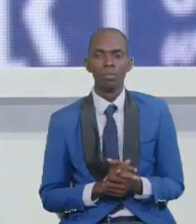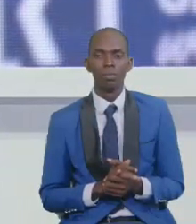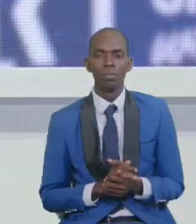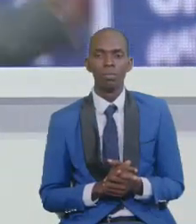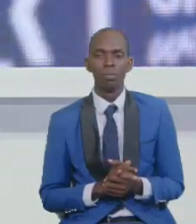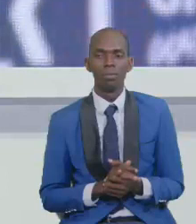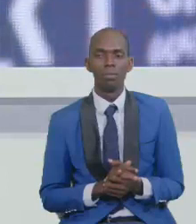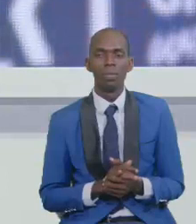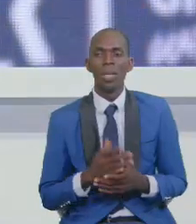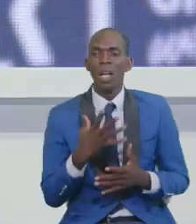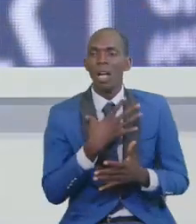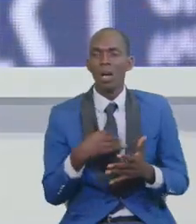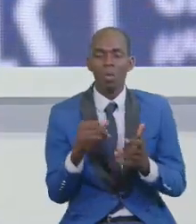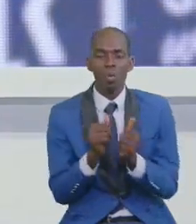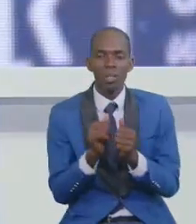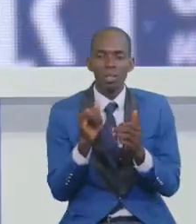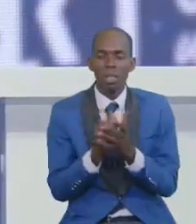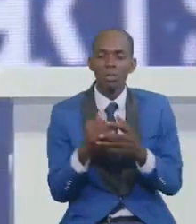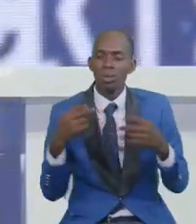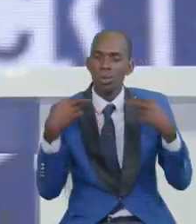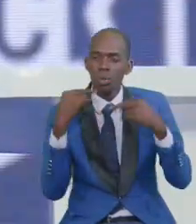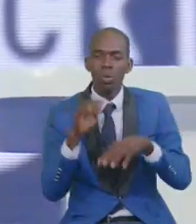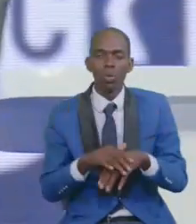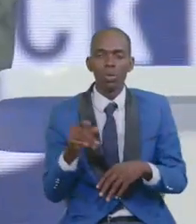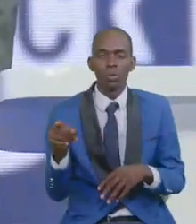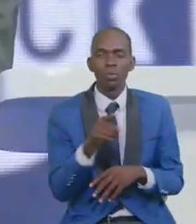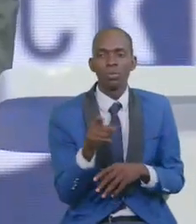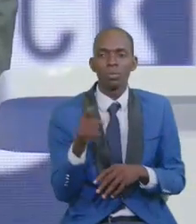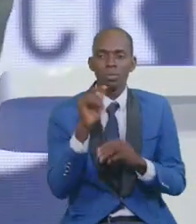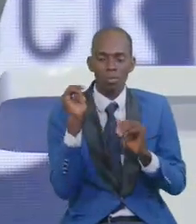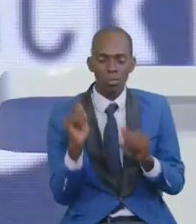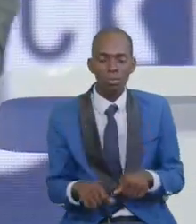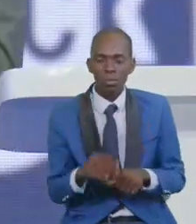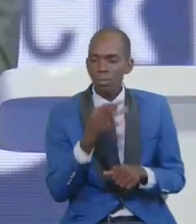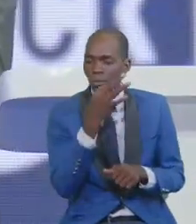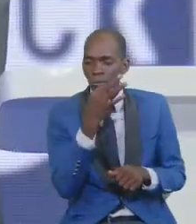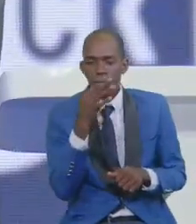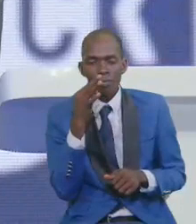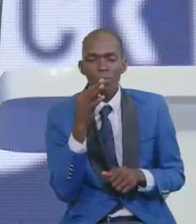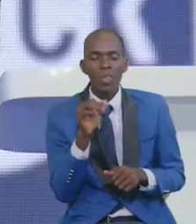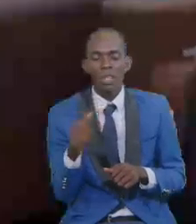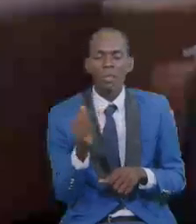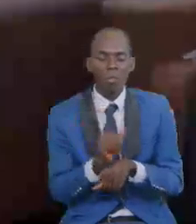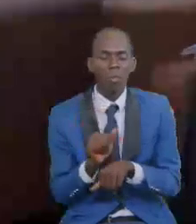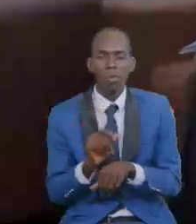And with that yoke upon you, you can farm anywhere he appoints you to farm.